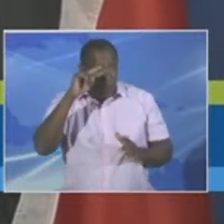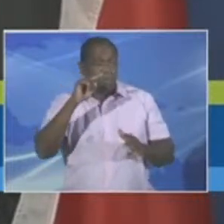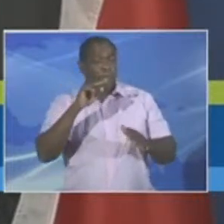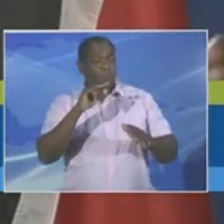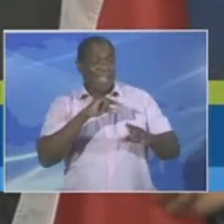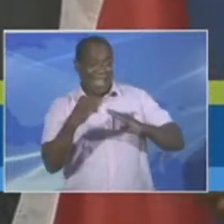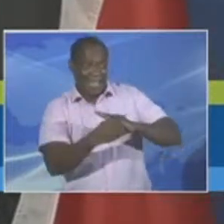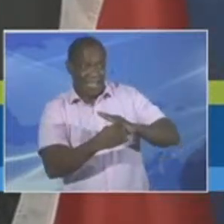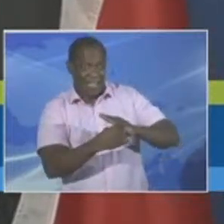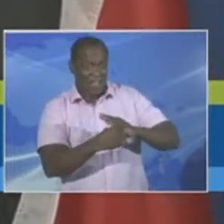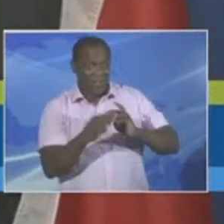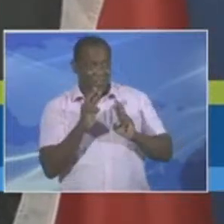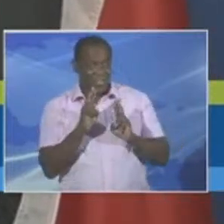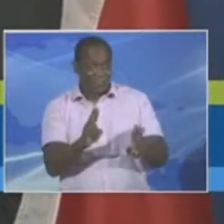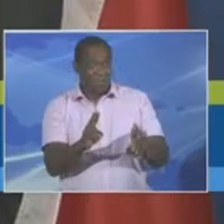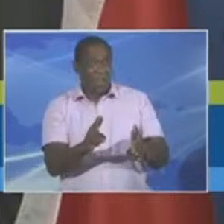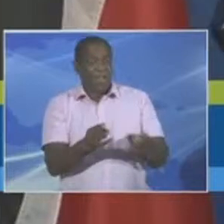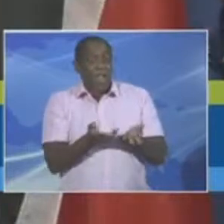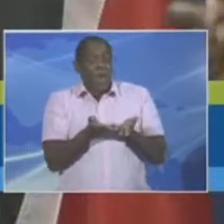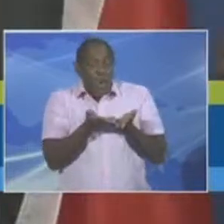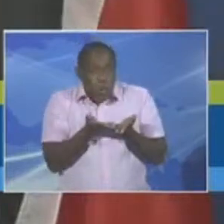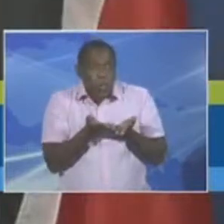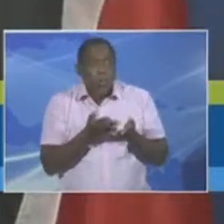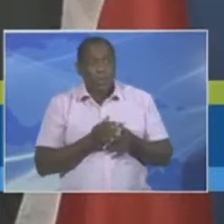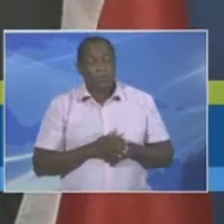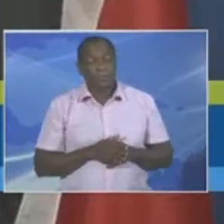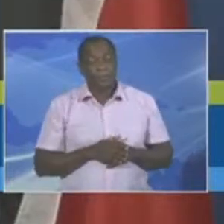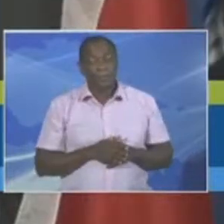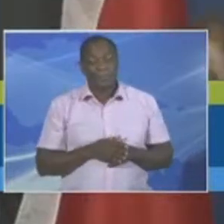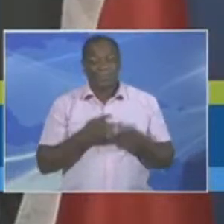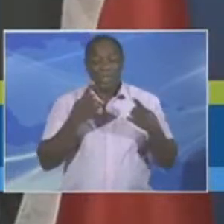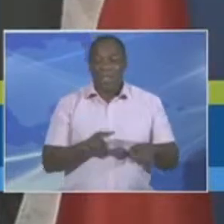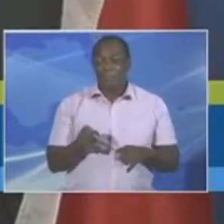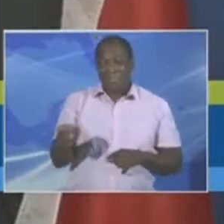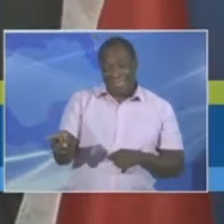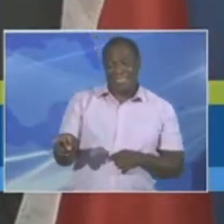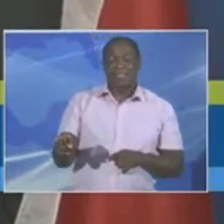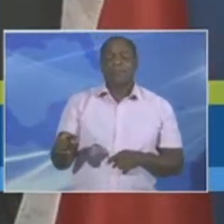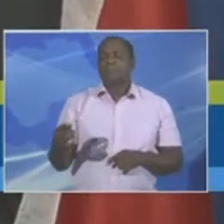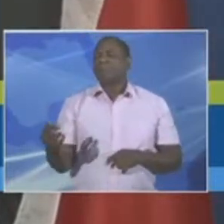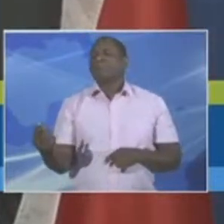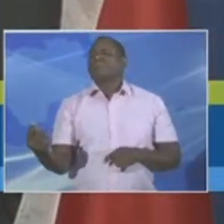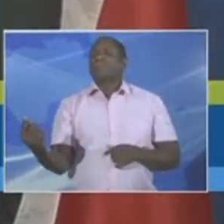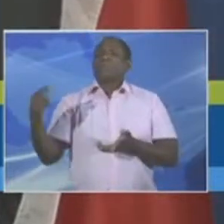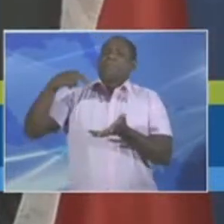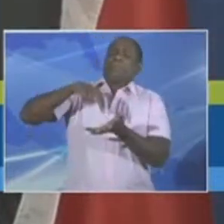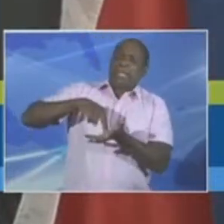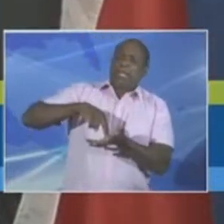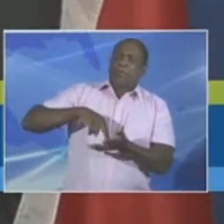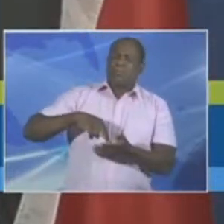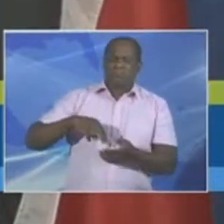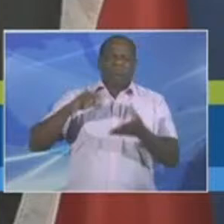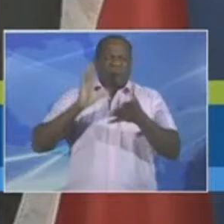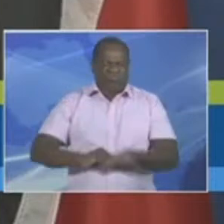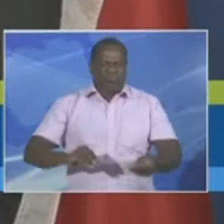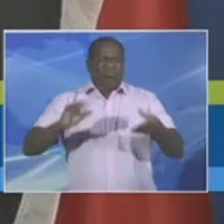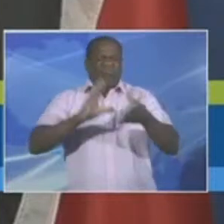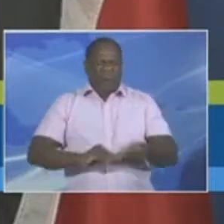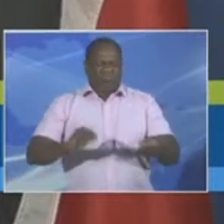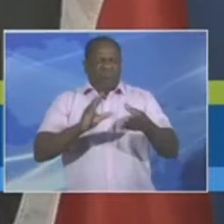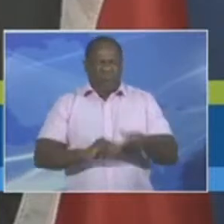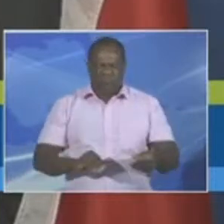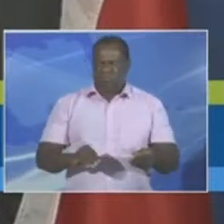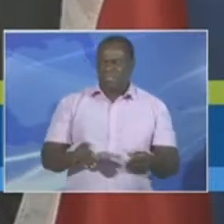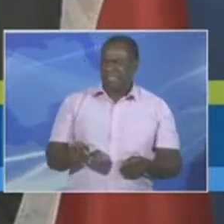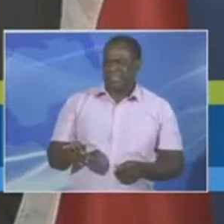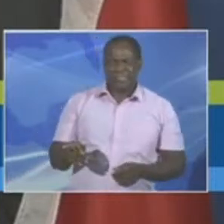now and make that kind of statement to mislead the people of Trinidad and Tobago and of Guyana and of CARICOM, I take serious offense. But he represents